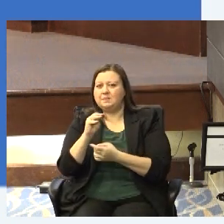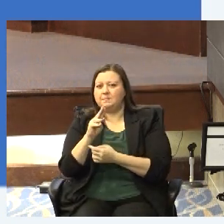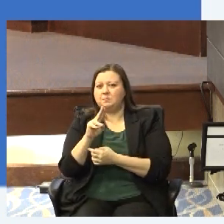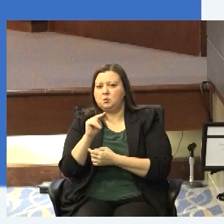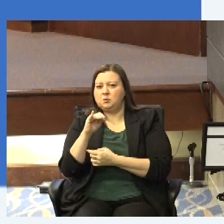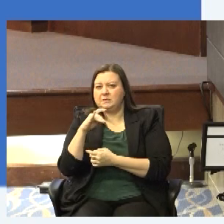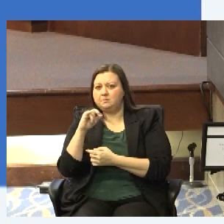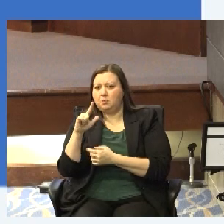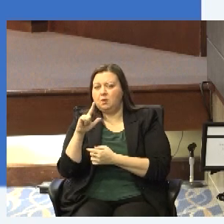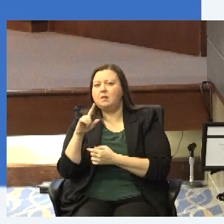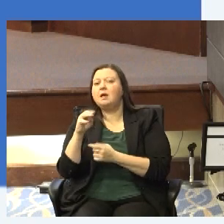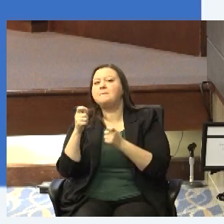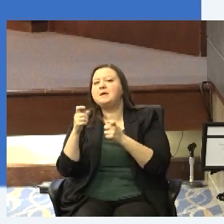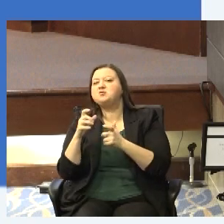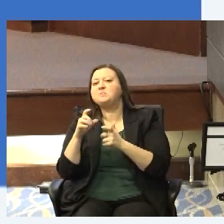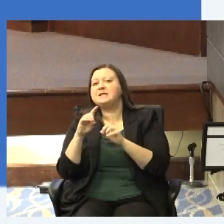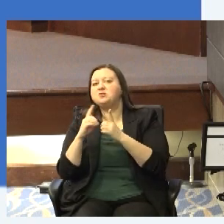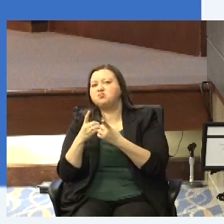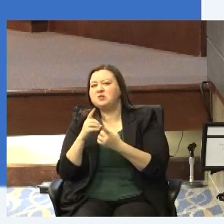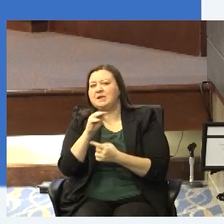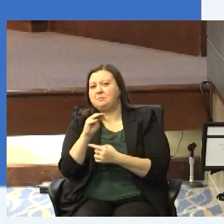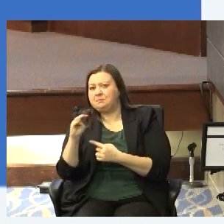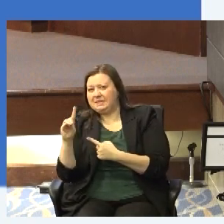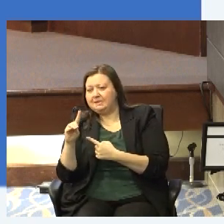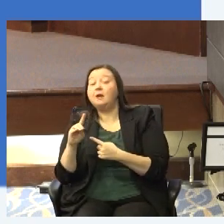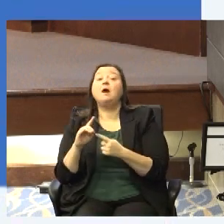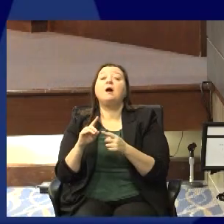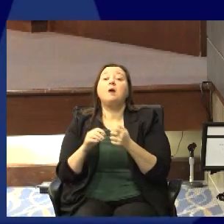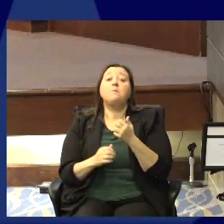but the majority of it is going to be single family residential.